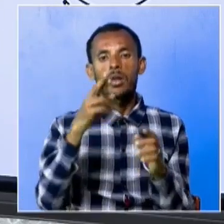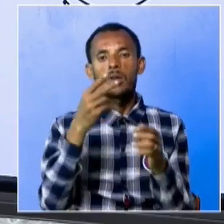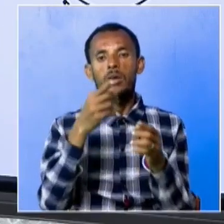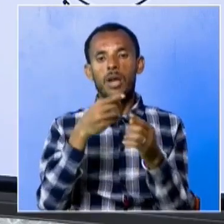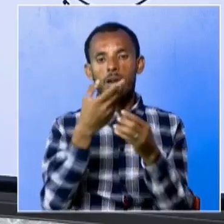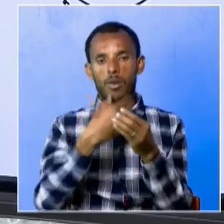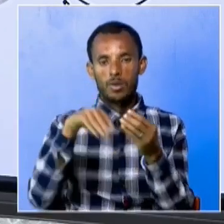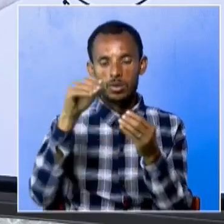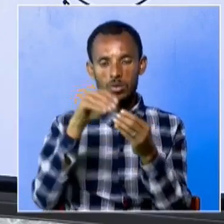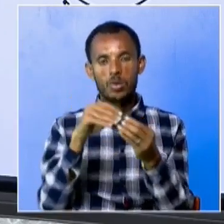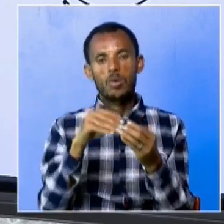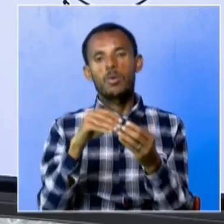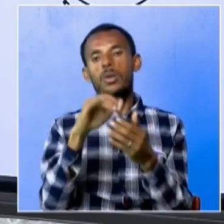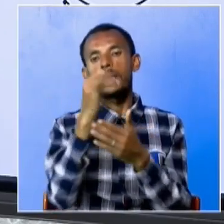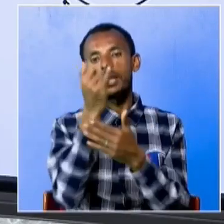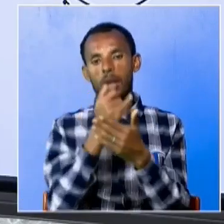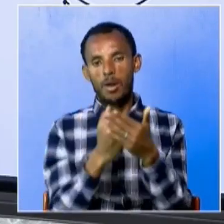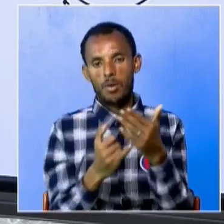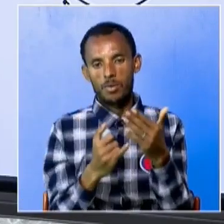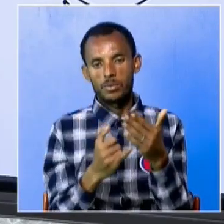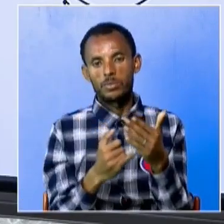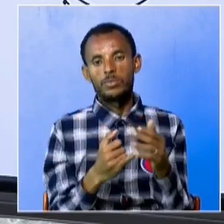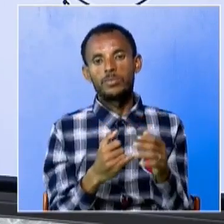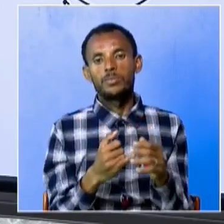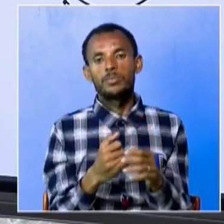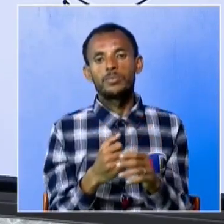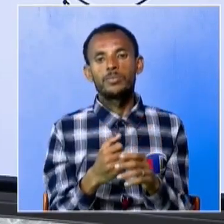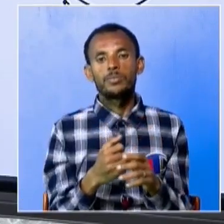also construct A